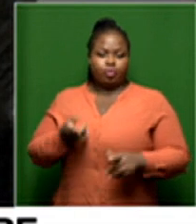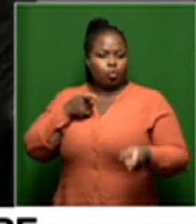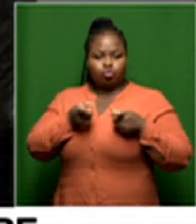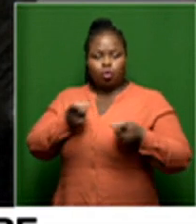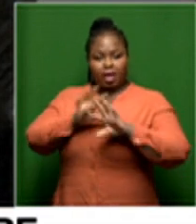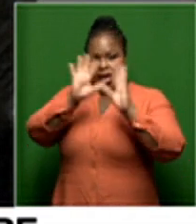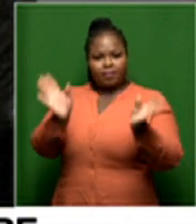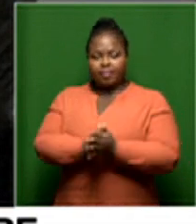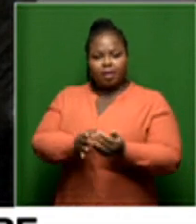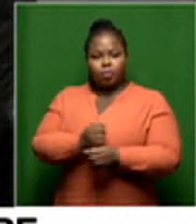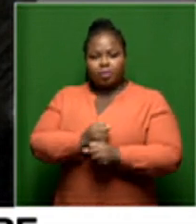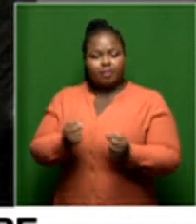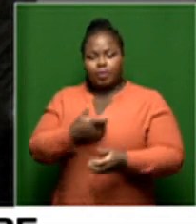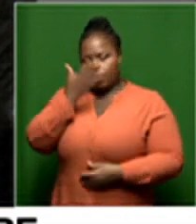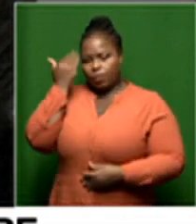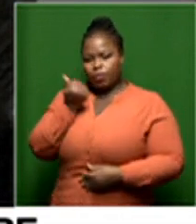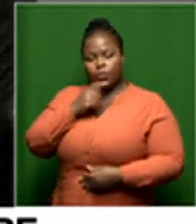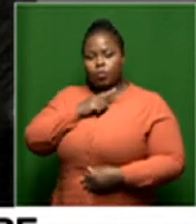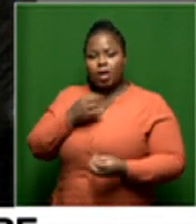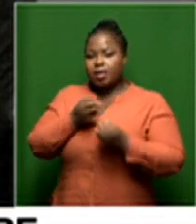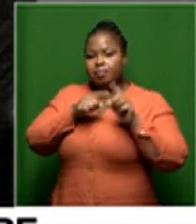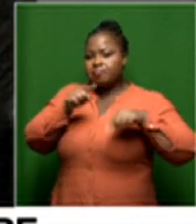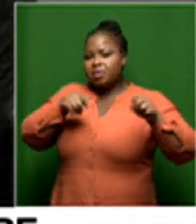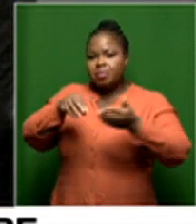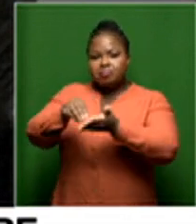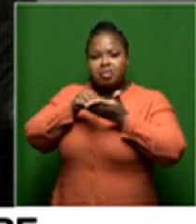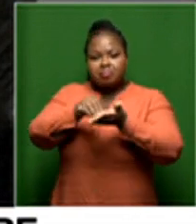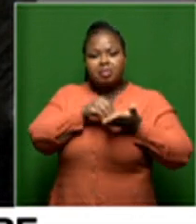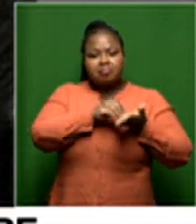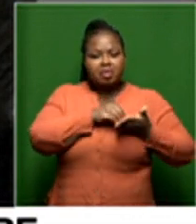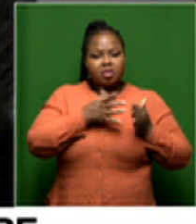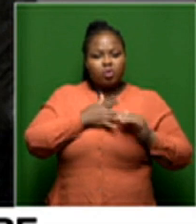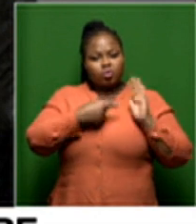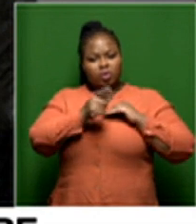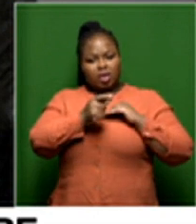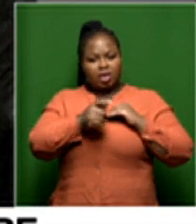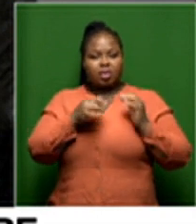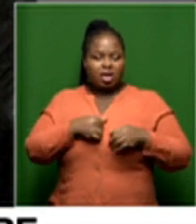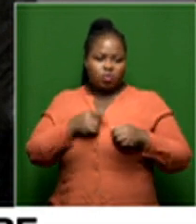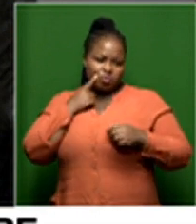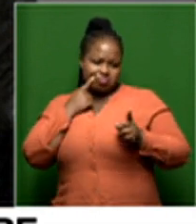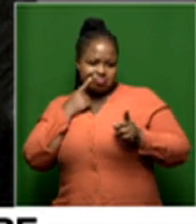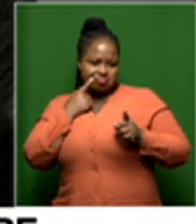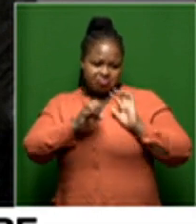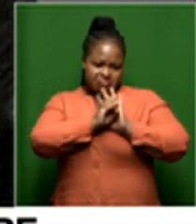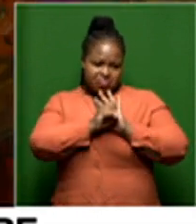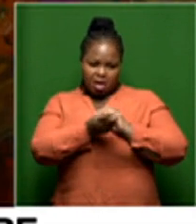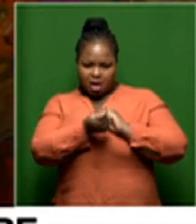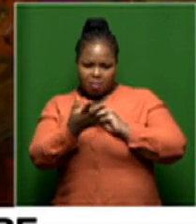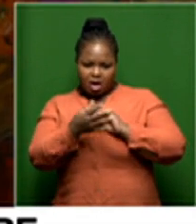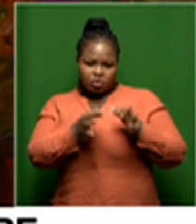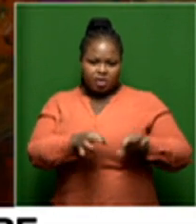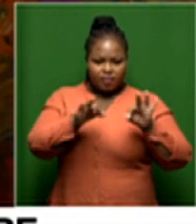actually comes up for auction. You know, people bring in items to potentially sell. We help with values, and yes, we do